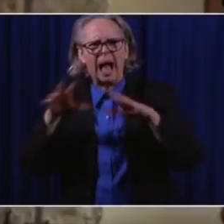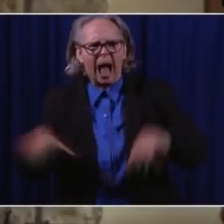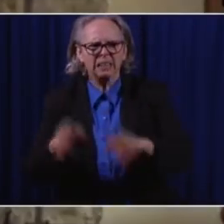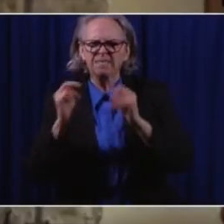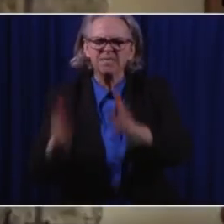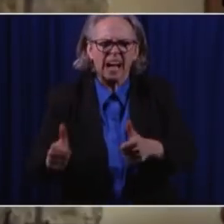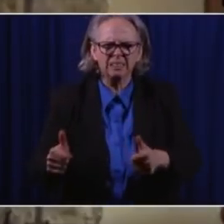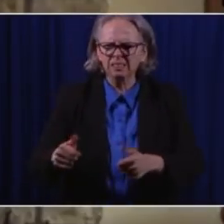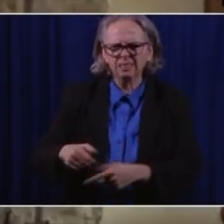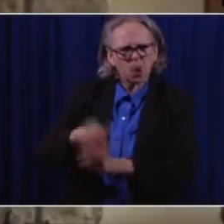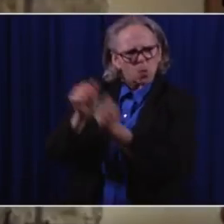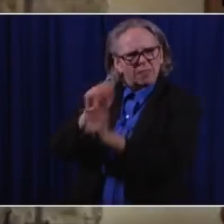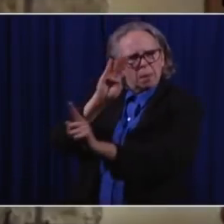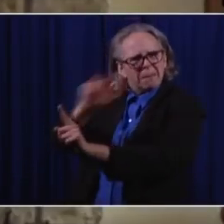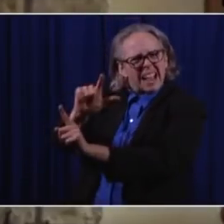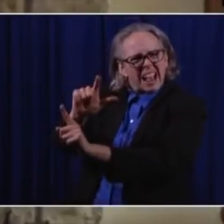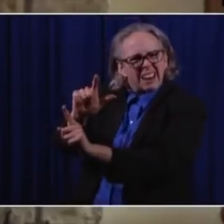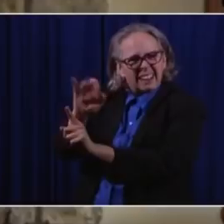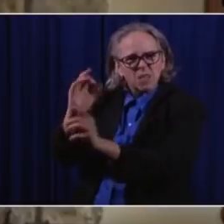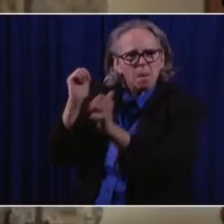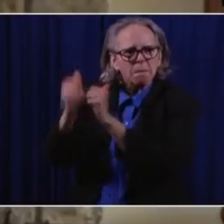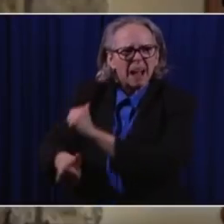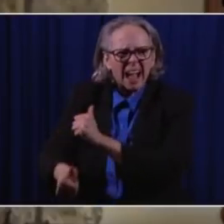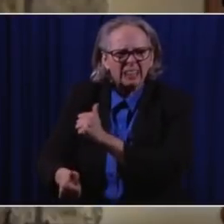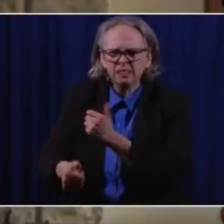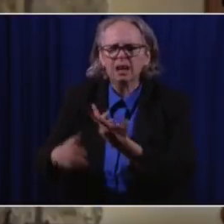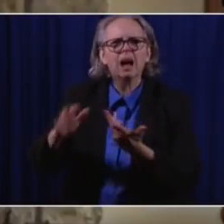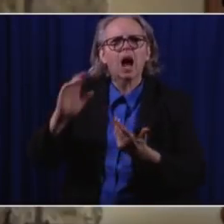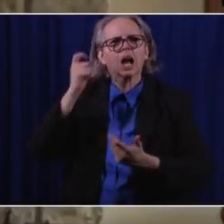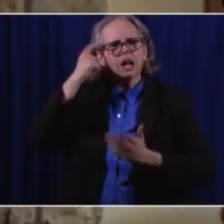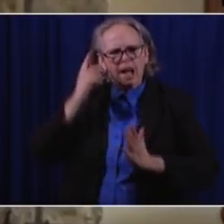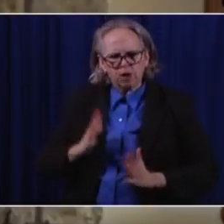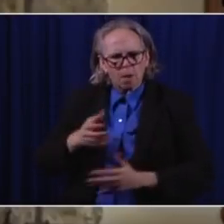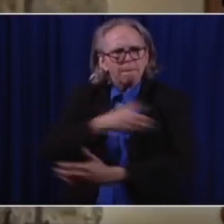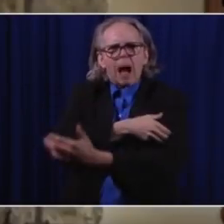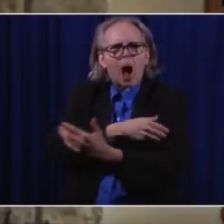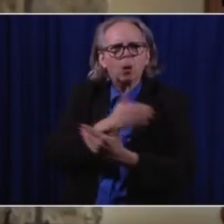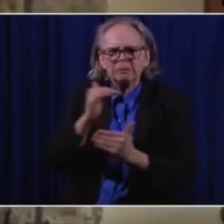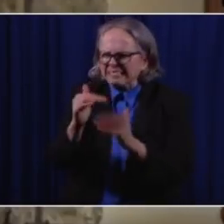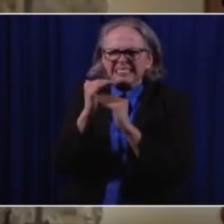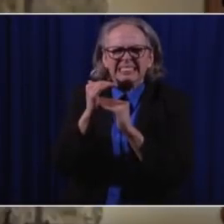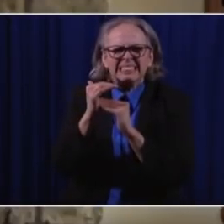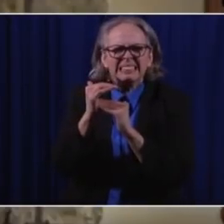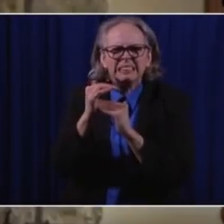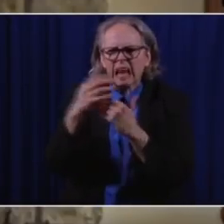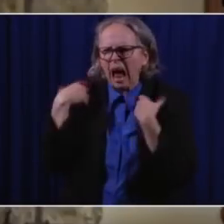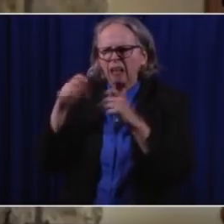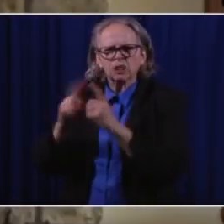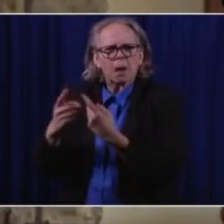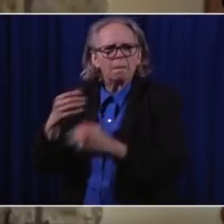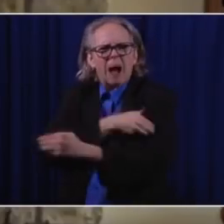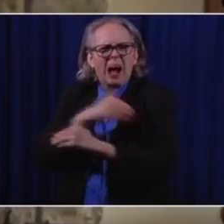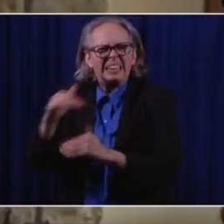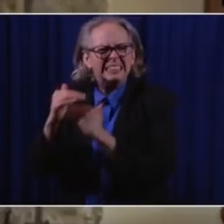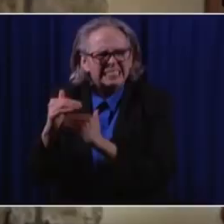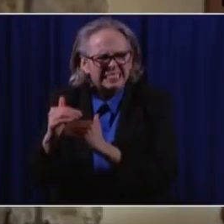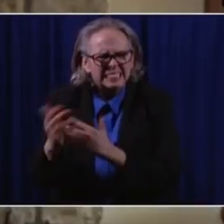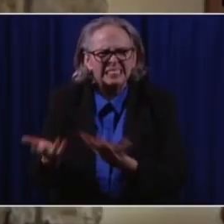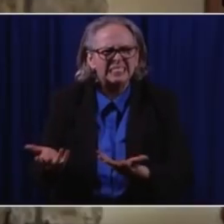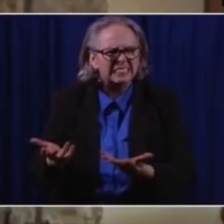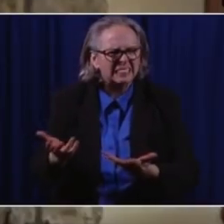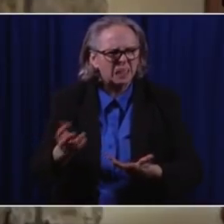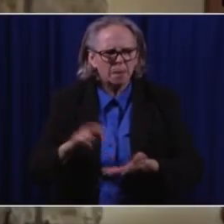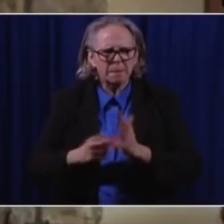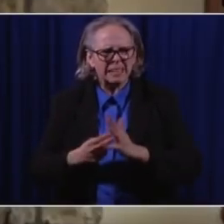if this bill becomes law. This bill would make Ohio slow to respond to a crisis. It would